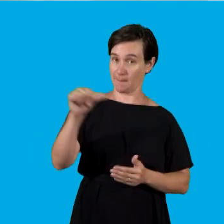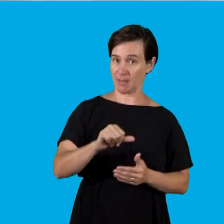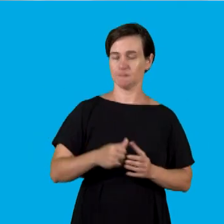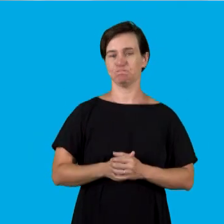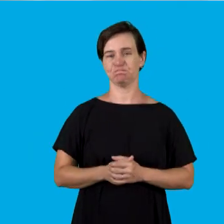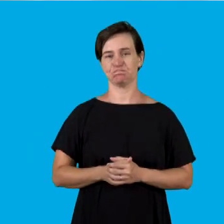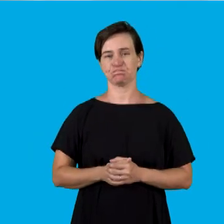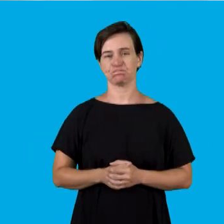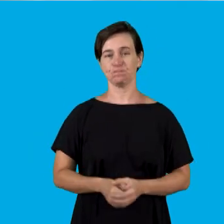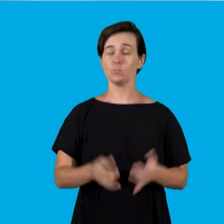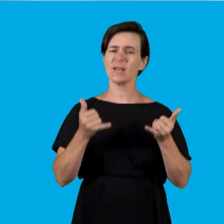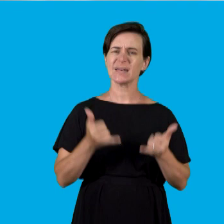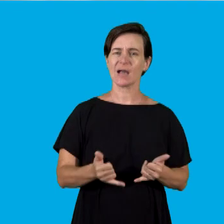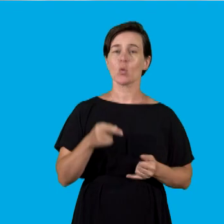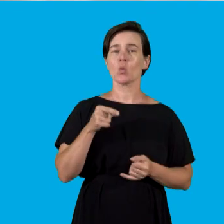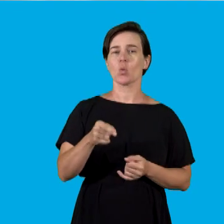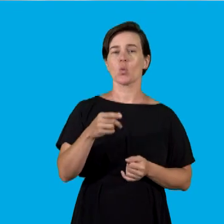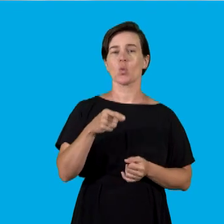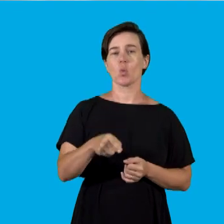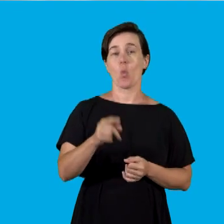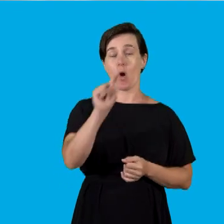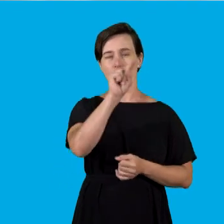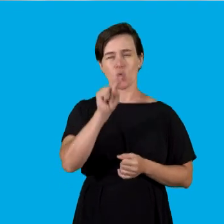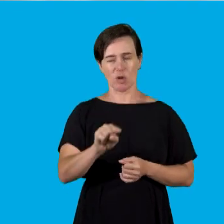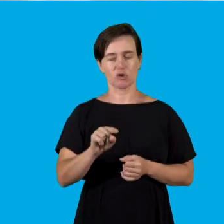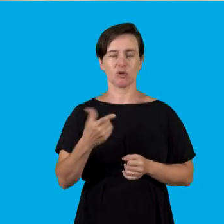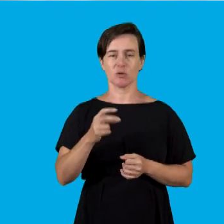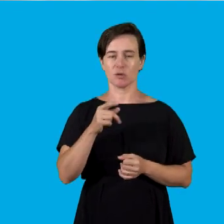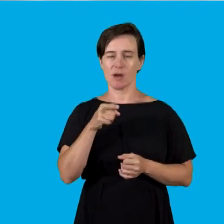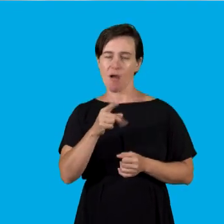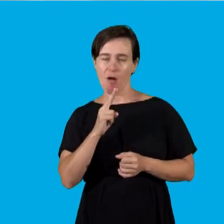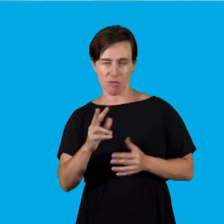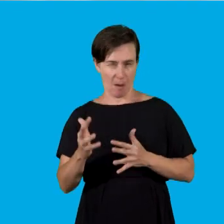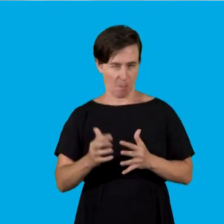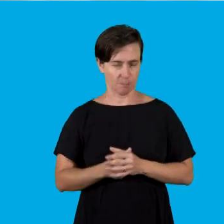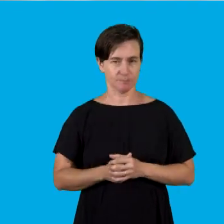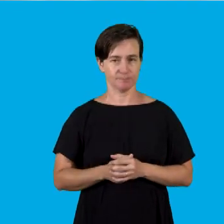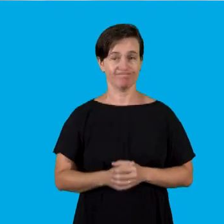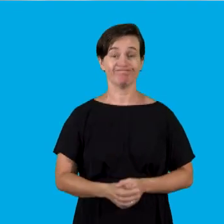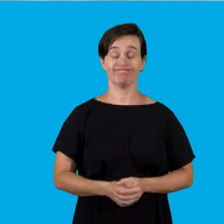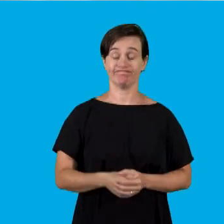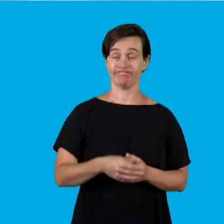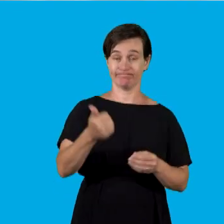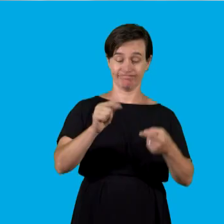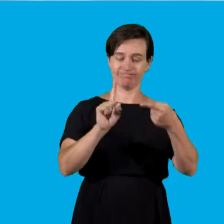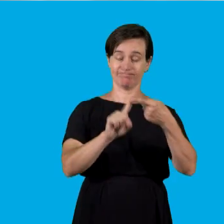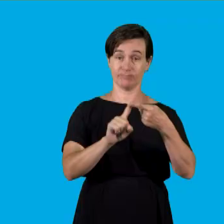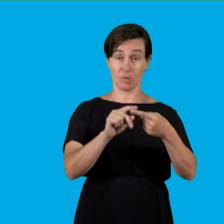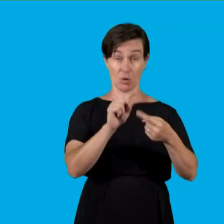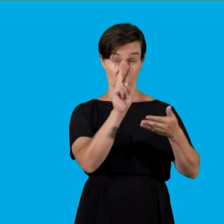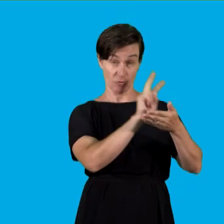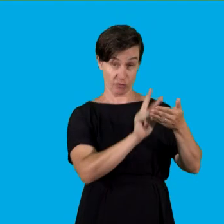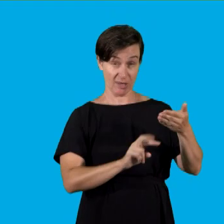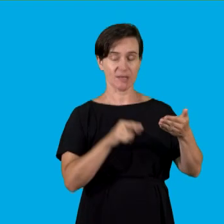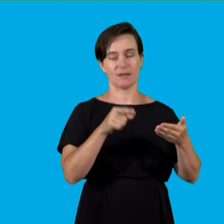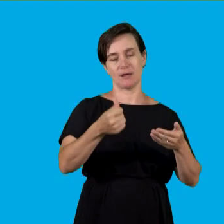Welcome back, grade 10s. Now let us look at our applications question. The first question says, read the scenario below and answer the questions